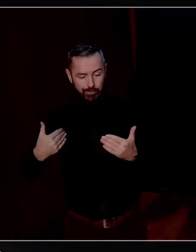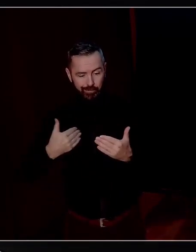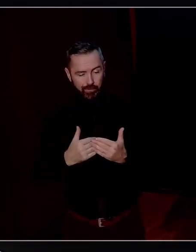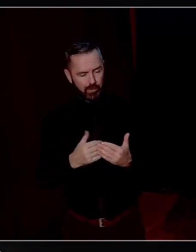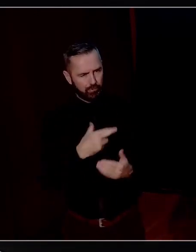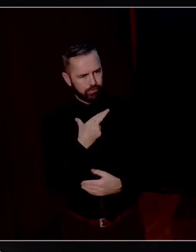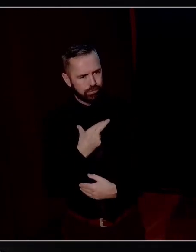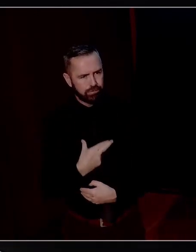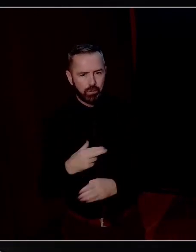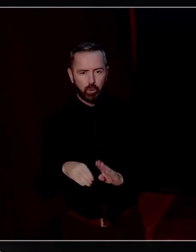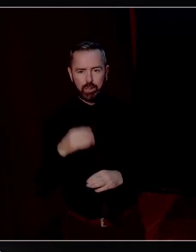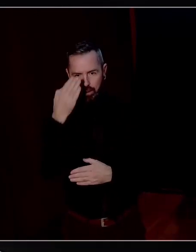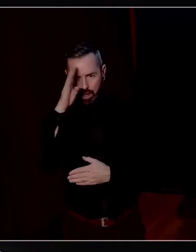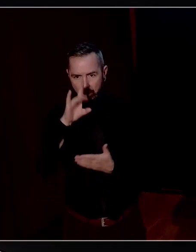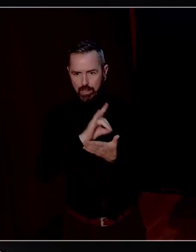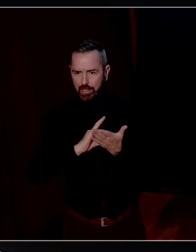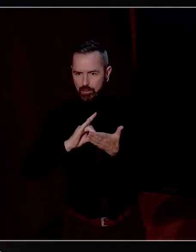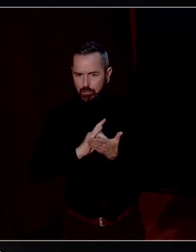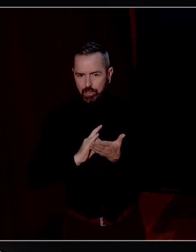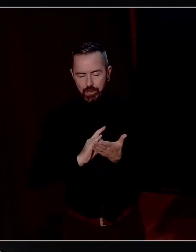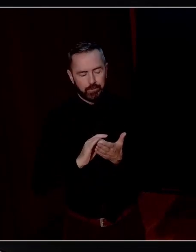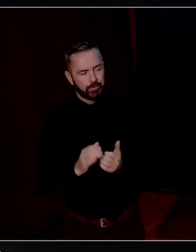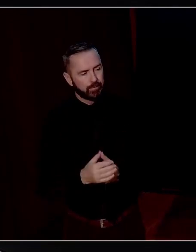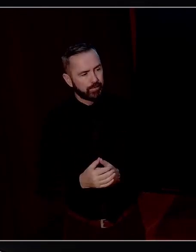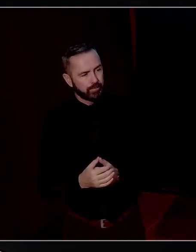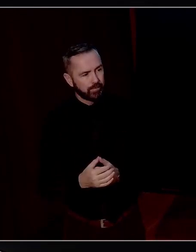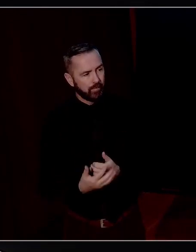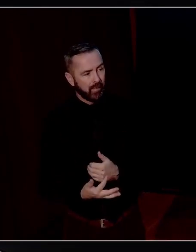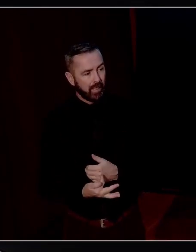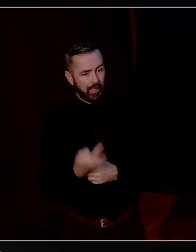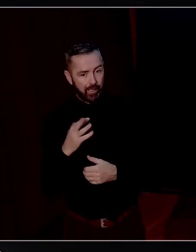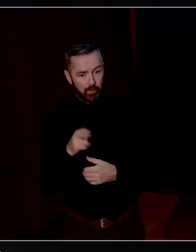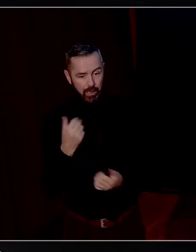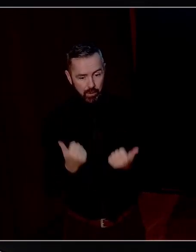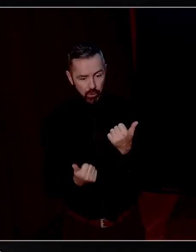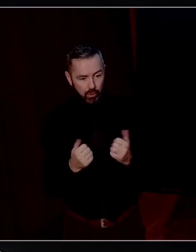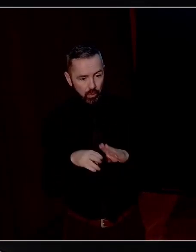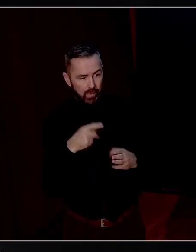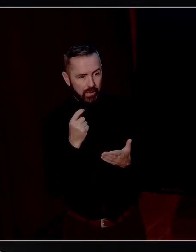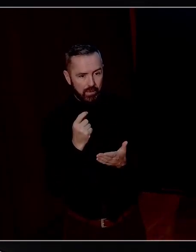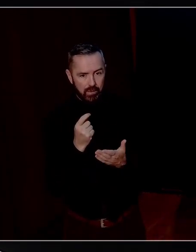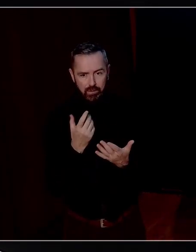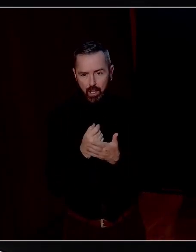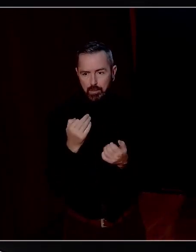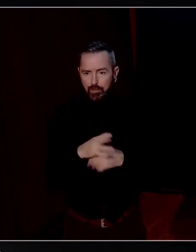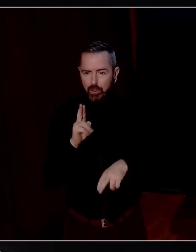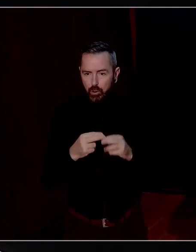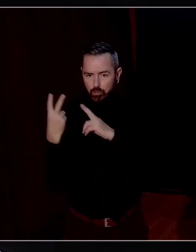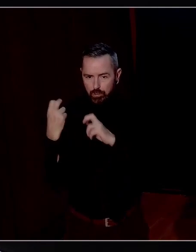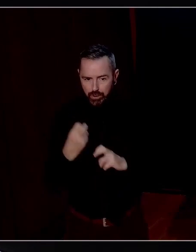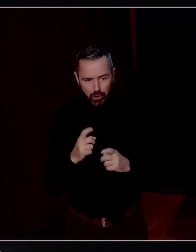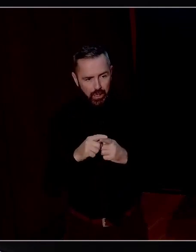rich one in Irish historiography. If we judge the decade in terms of new research and publications,